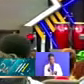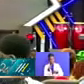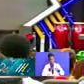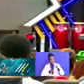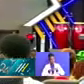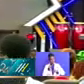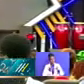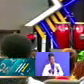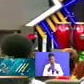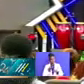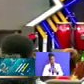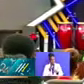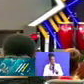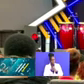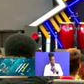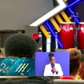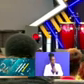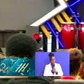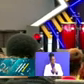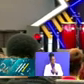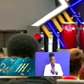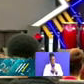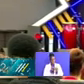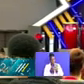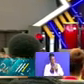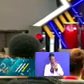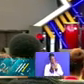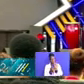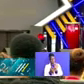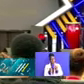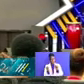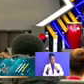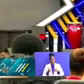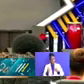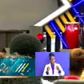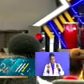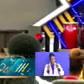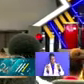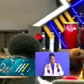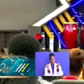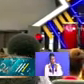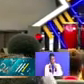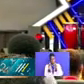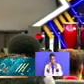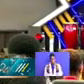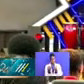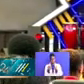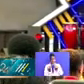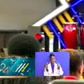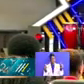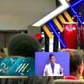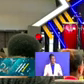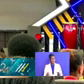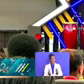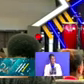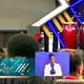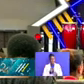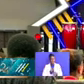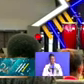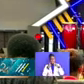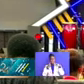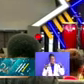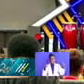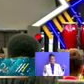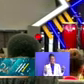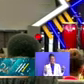act that I was doing I was showing disagreement with that family alar and I was declaring to